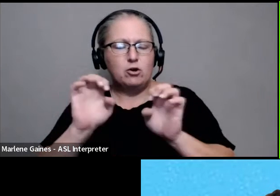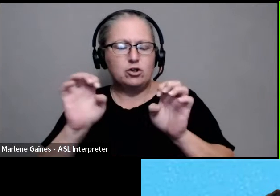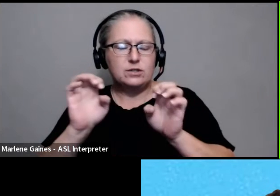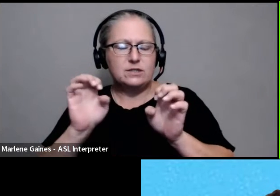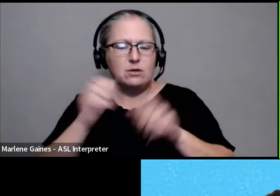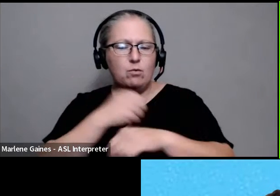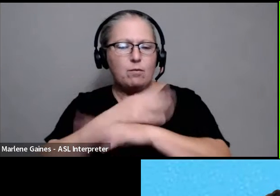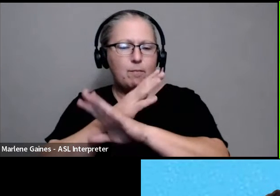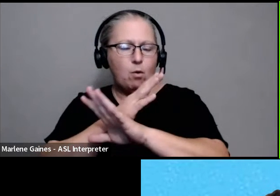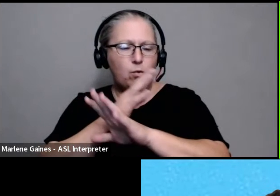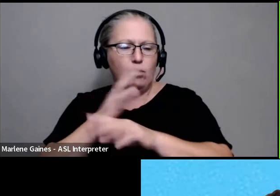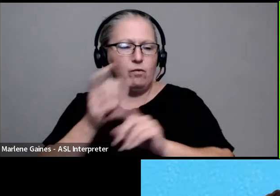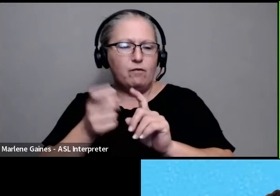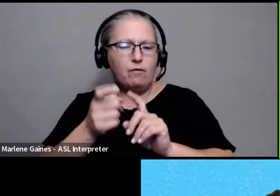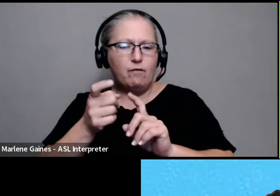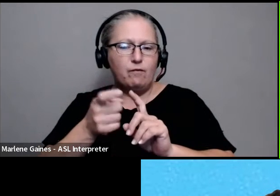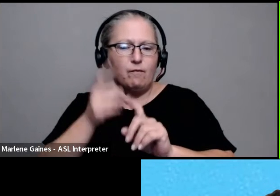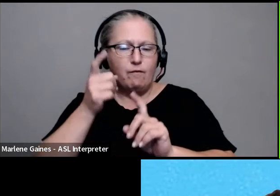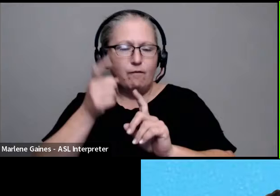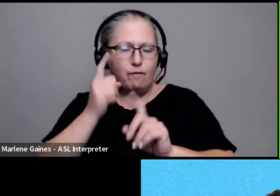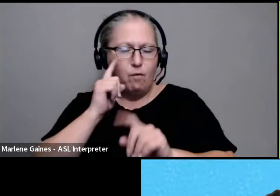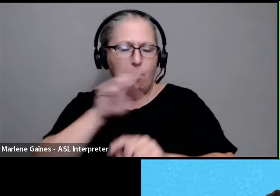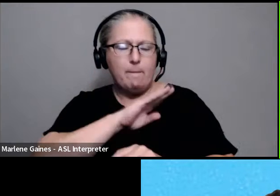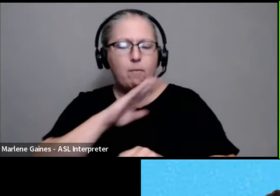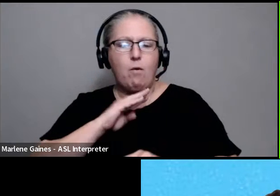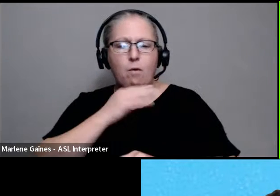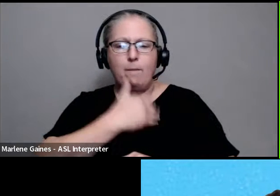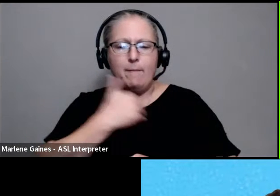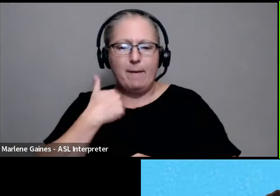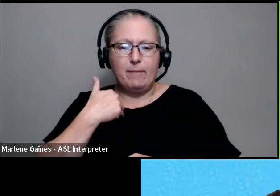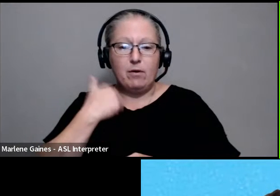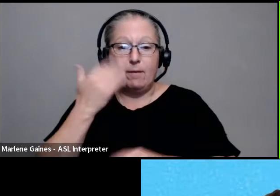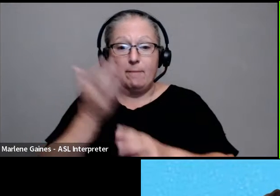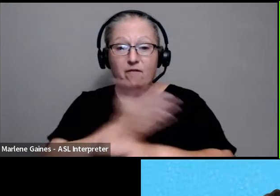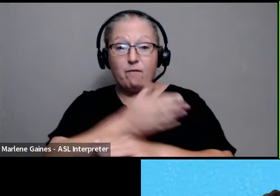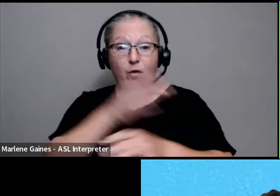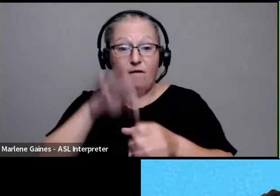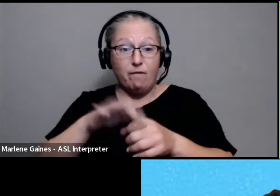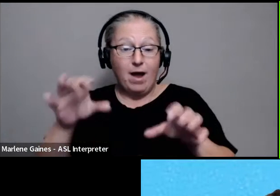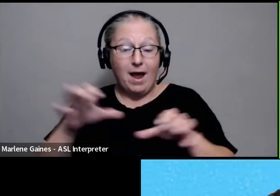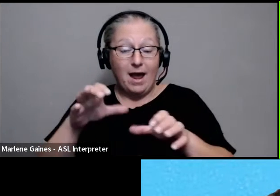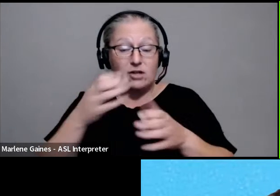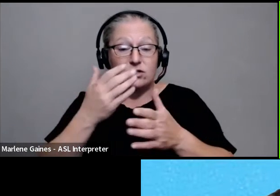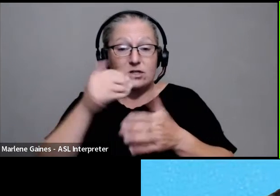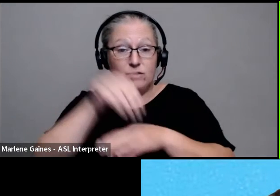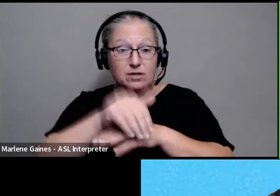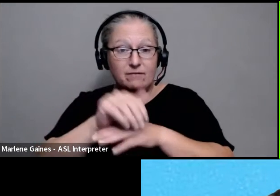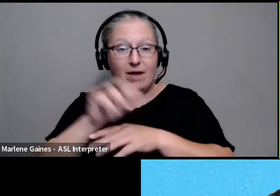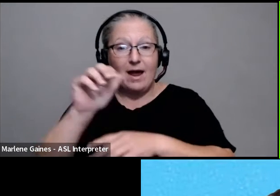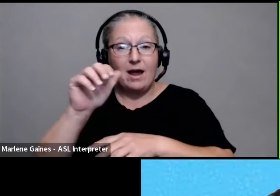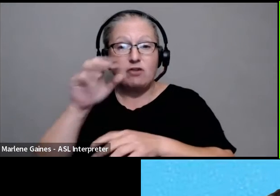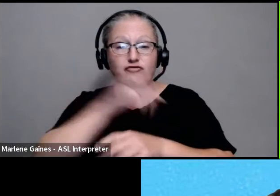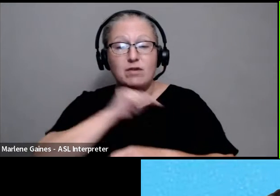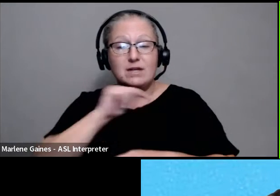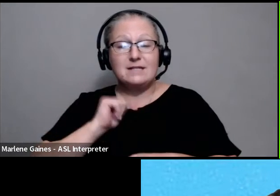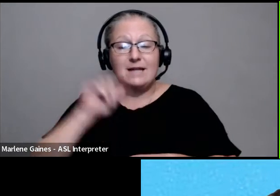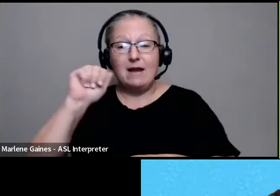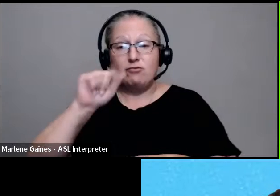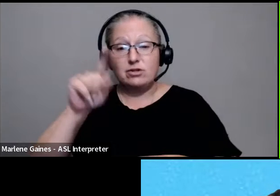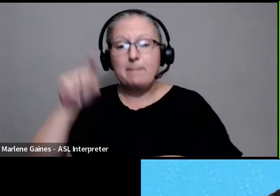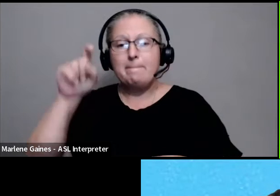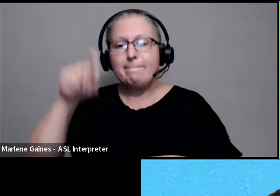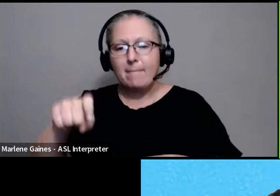remote attendance by a board member. Before any votes on action items this evening, trustee Andrade Zuniga